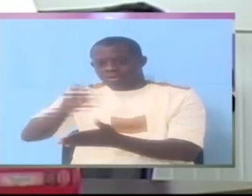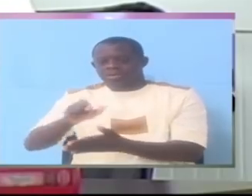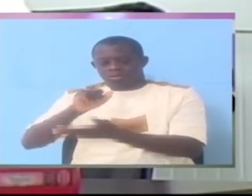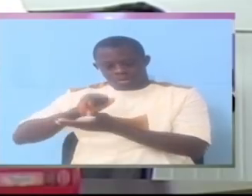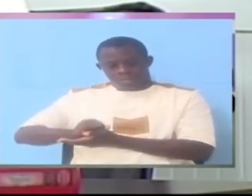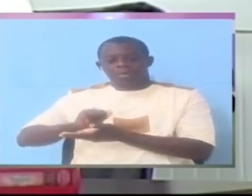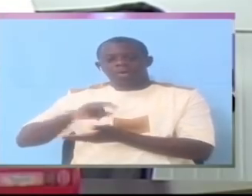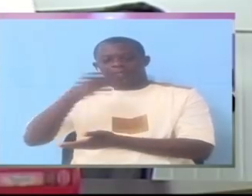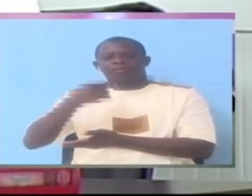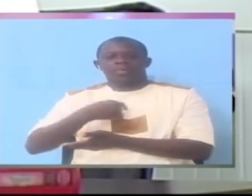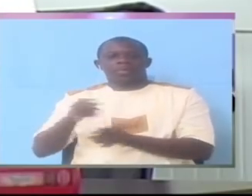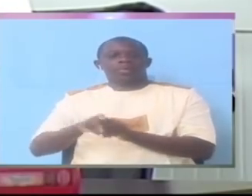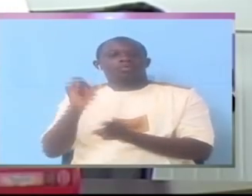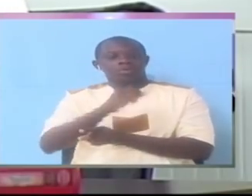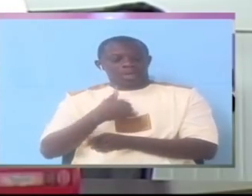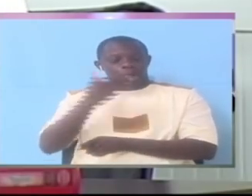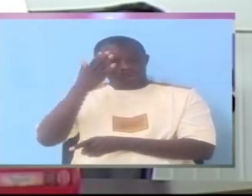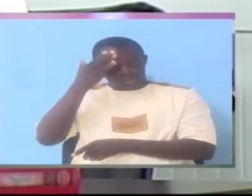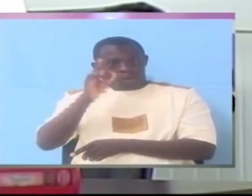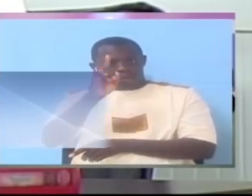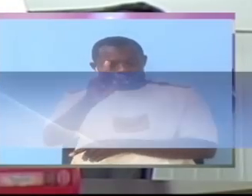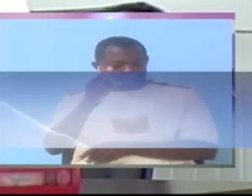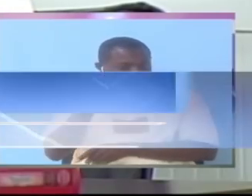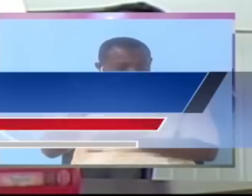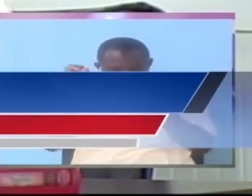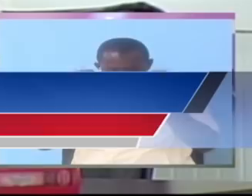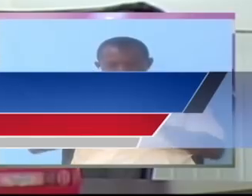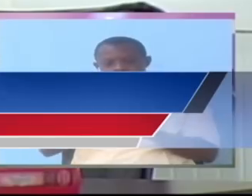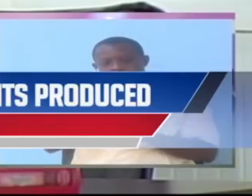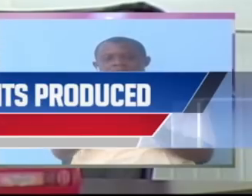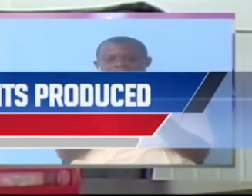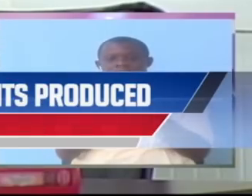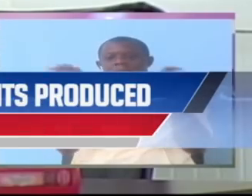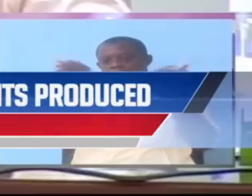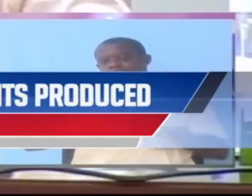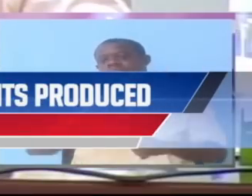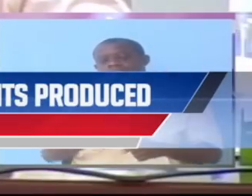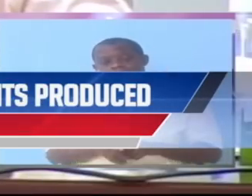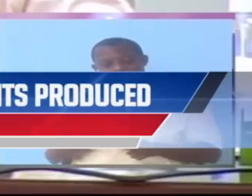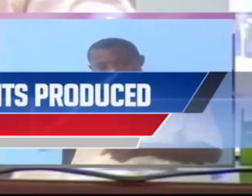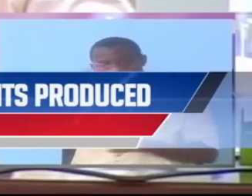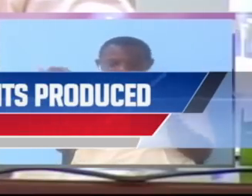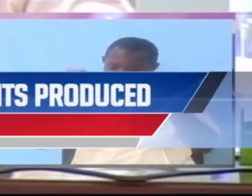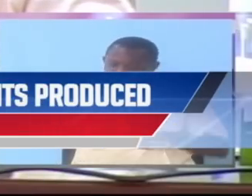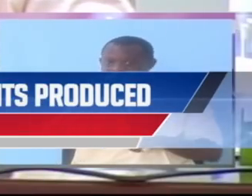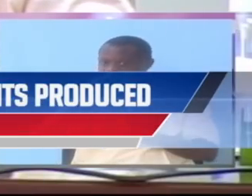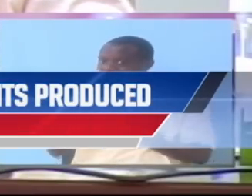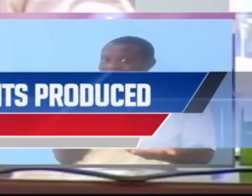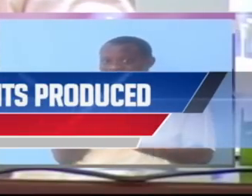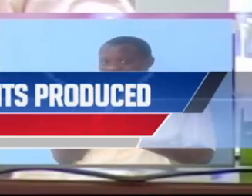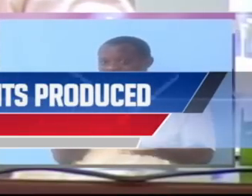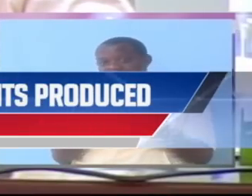Knowing that one day this will happen. The witness went on to narrate that the captives were distributed to different places before he left for